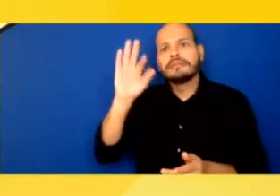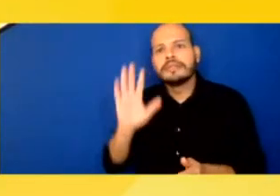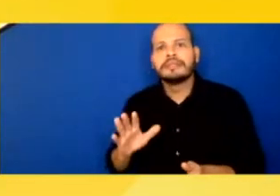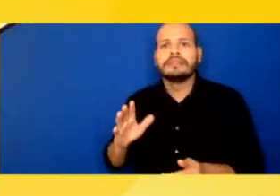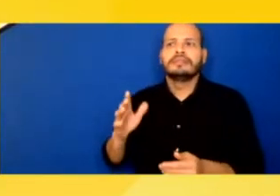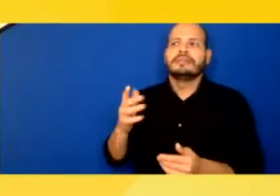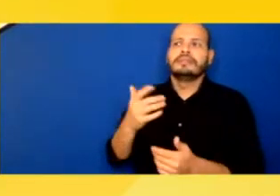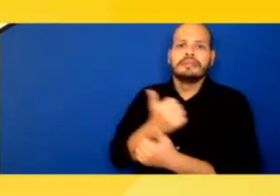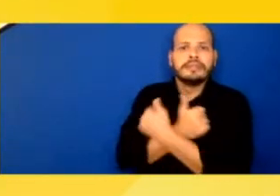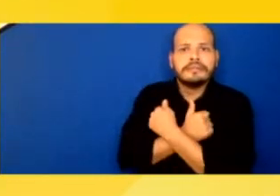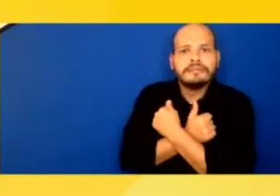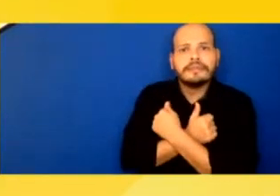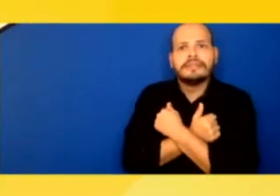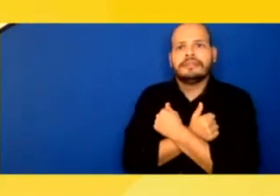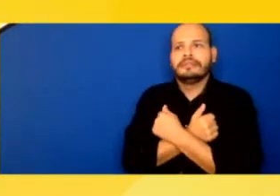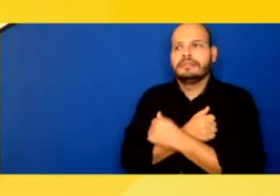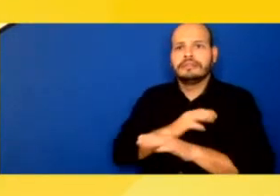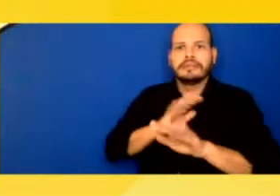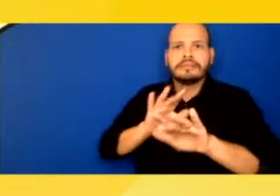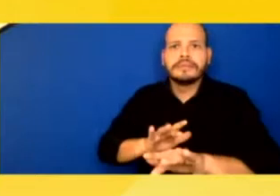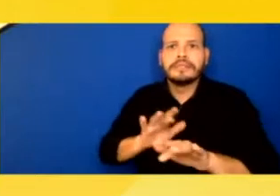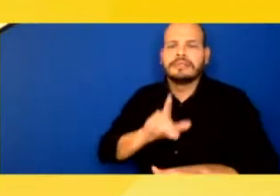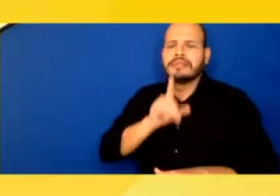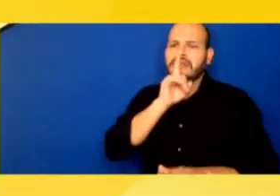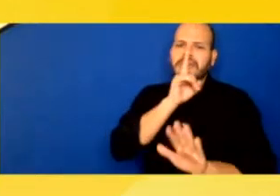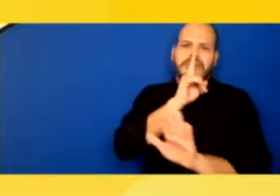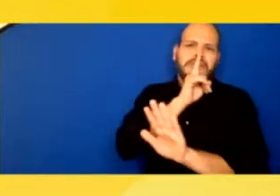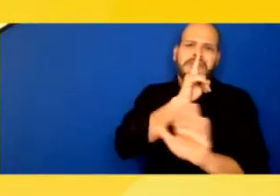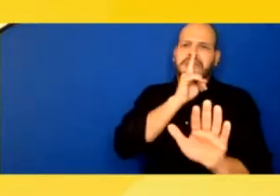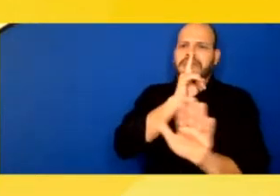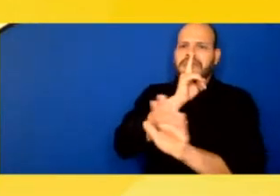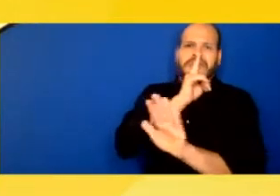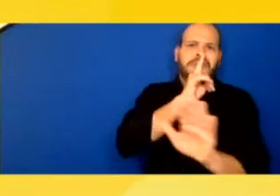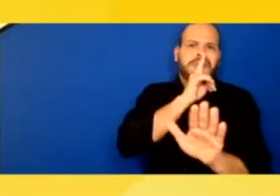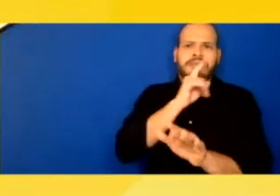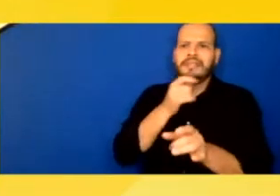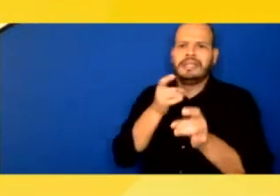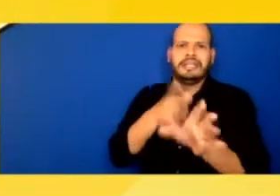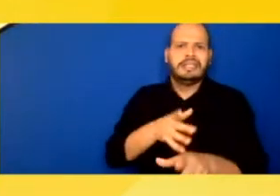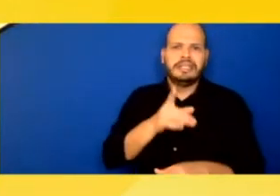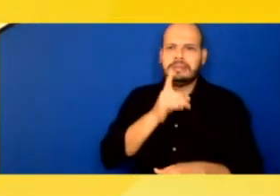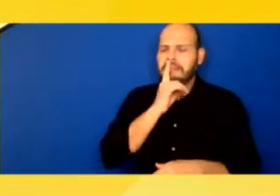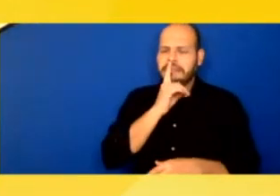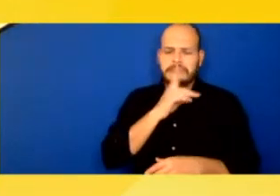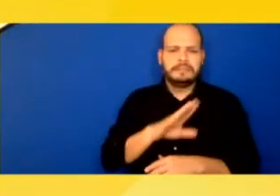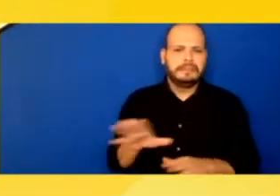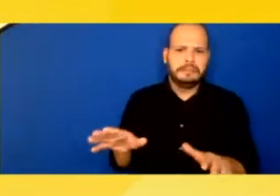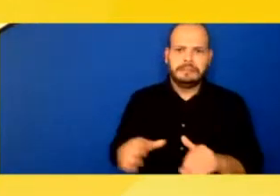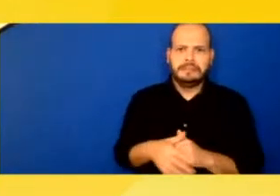grow and whom we can help grow. Allow us to be